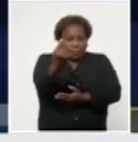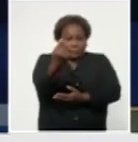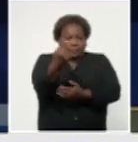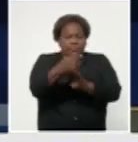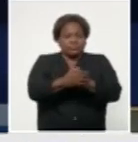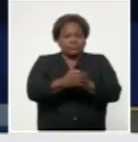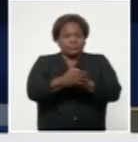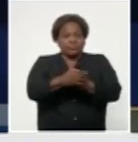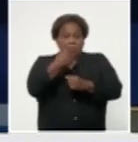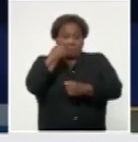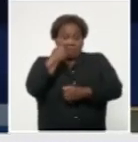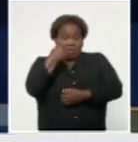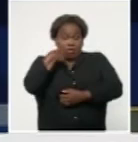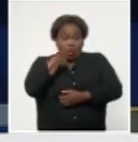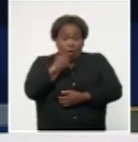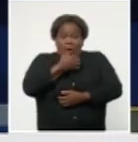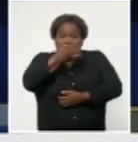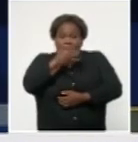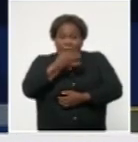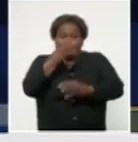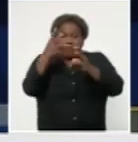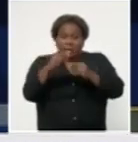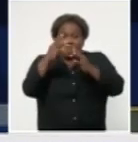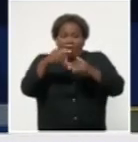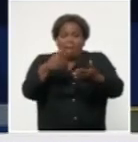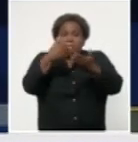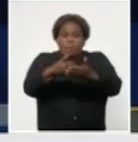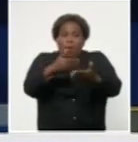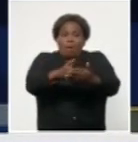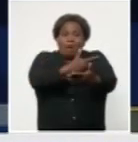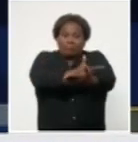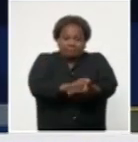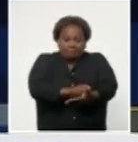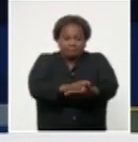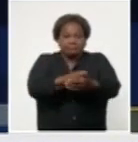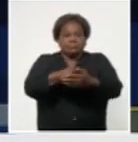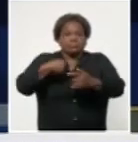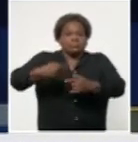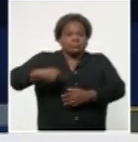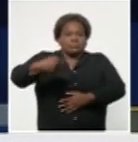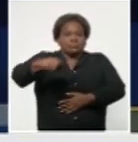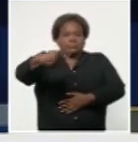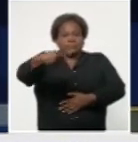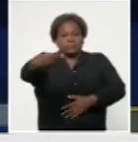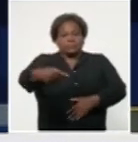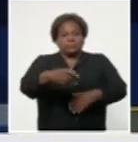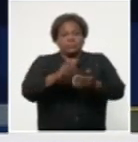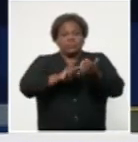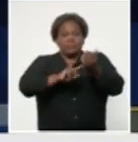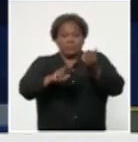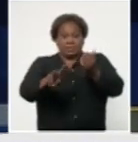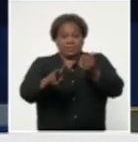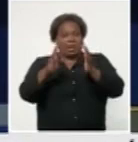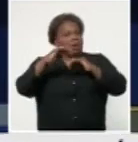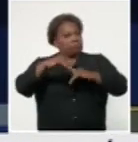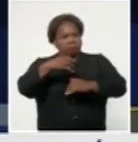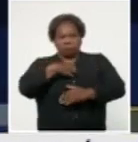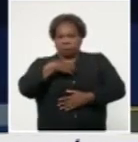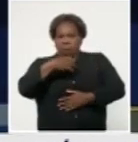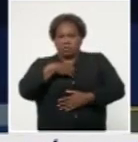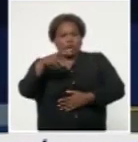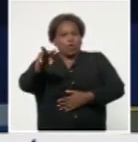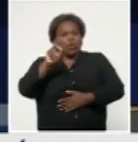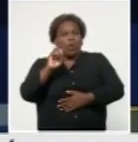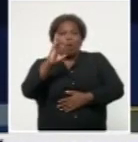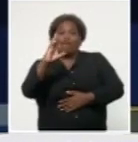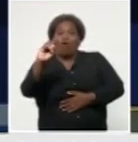92.4%, the established indicator is of 90%. And in the case of that